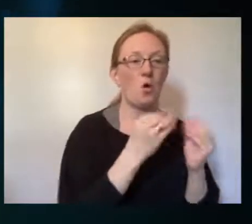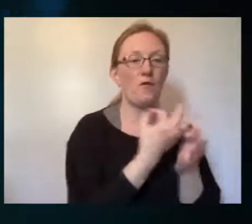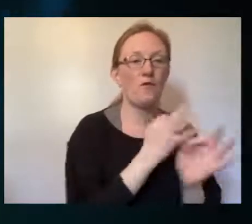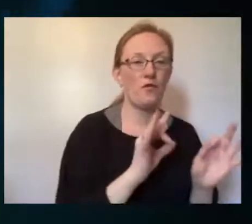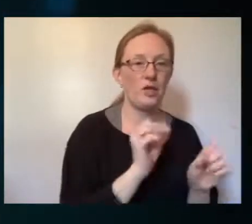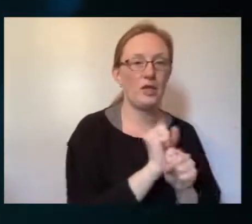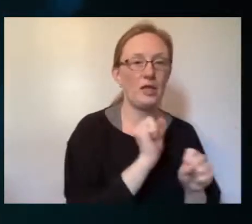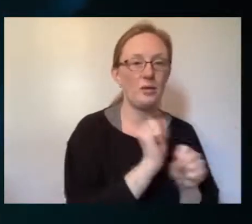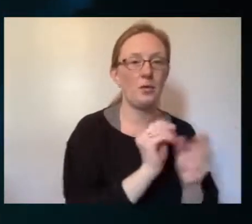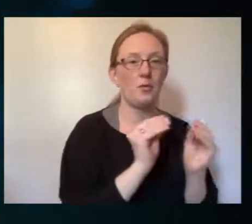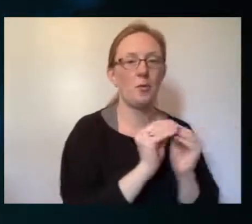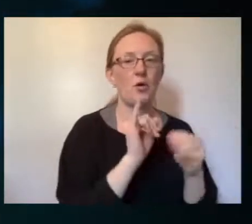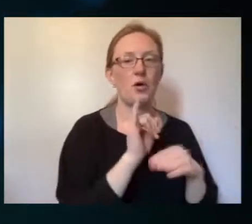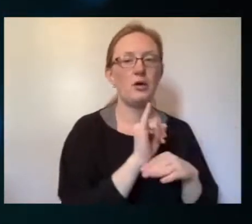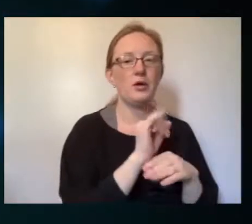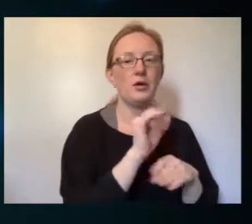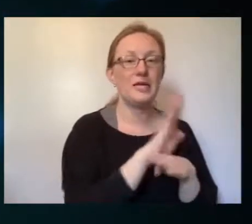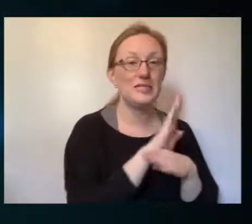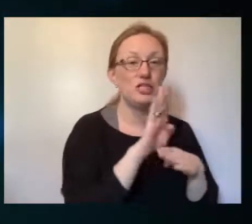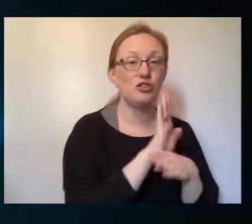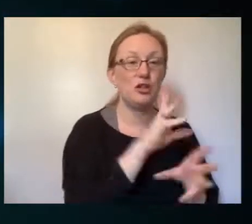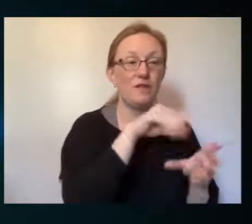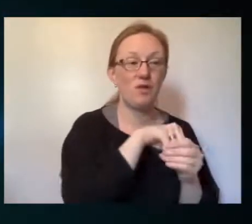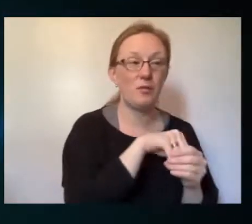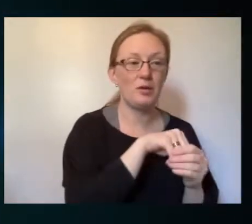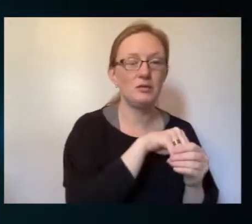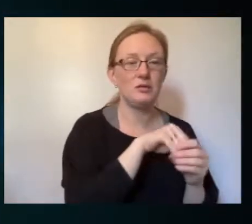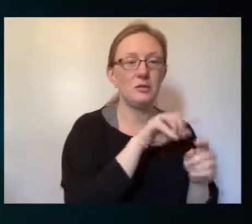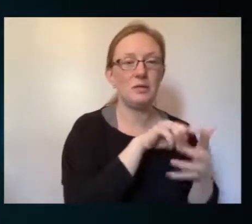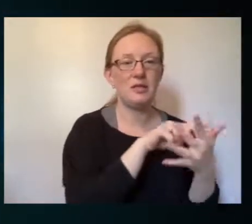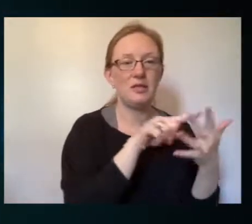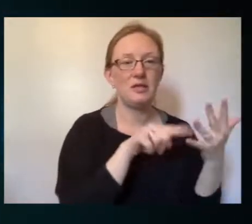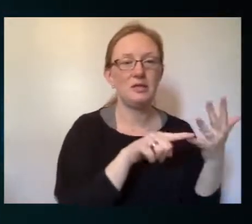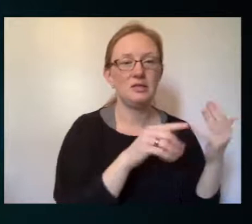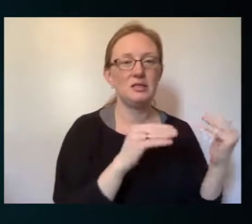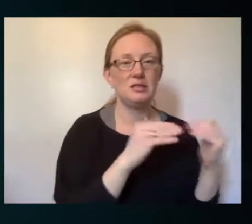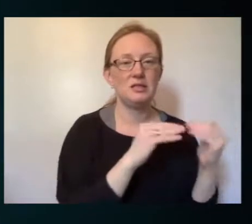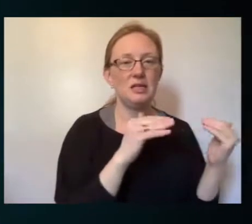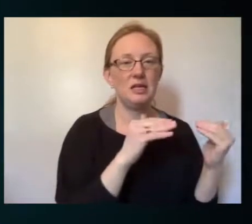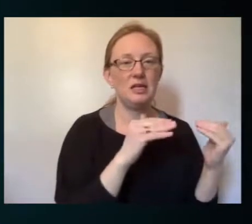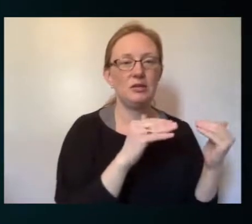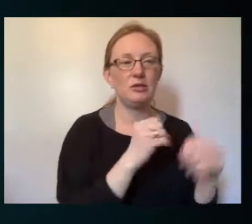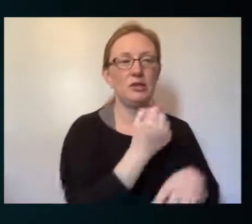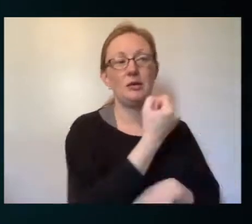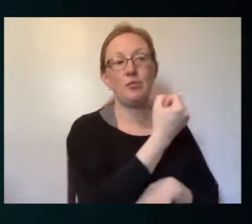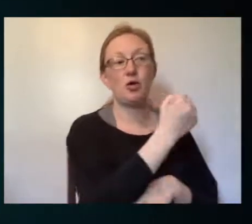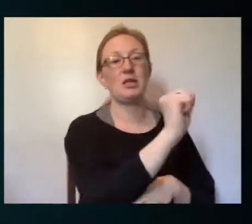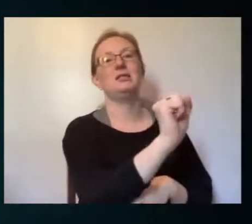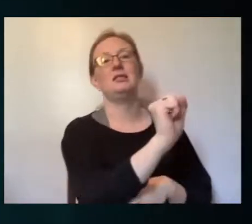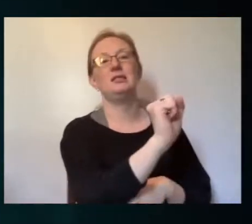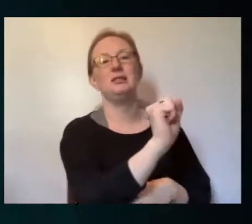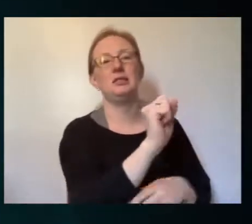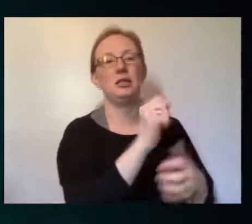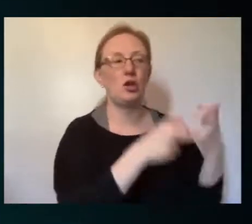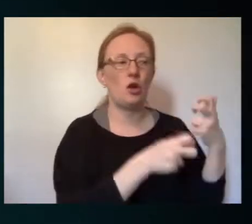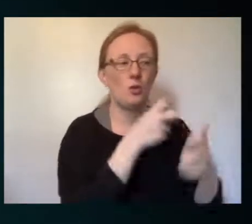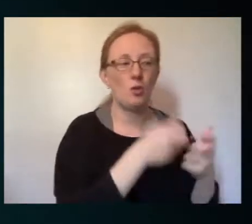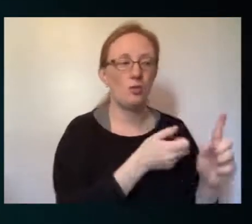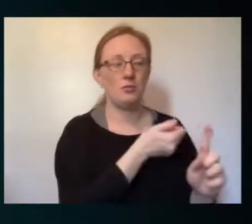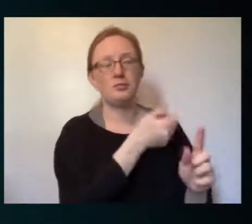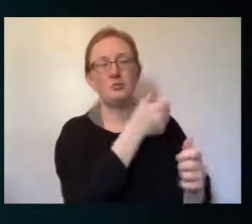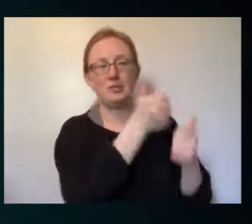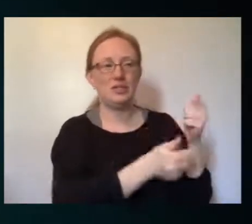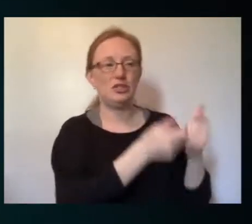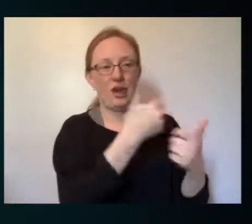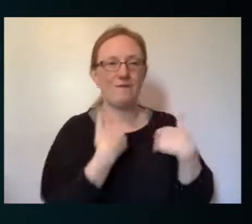industry involvement, say. And these are things that are equally sort of protested or problematic in their own right.